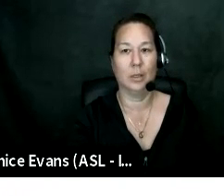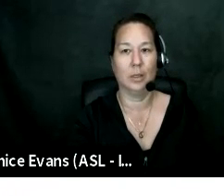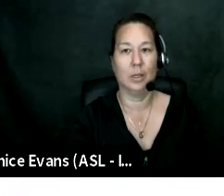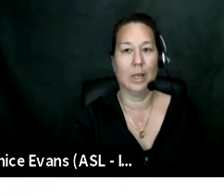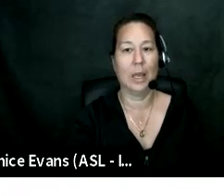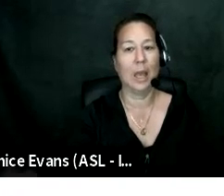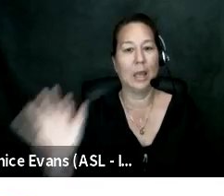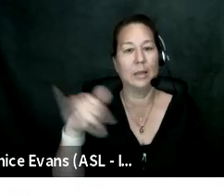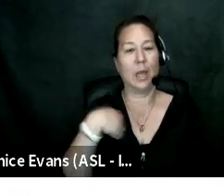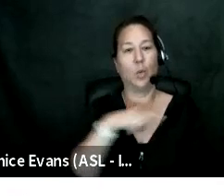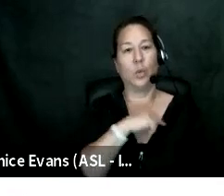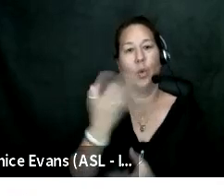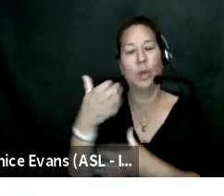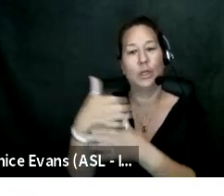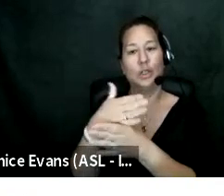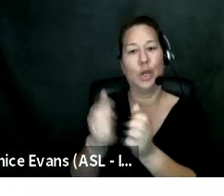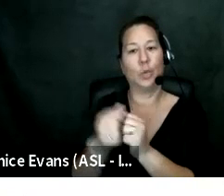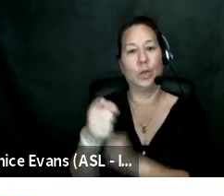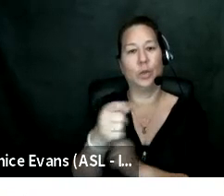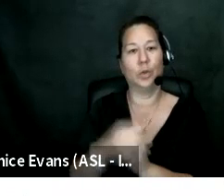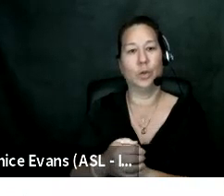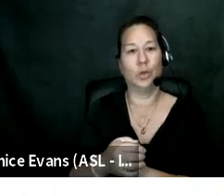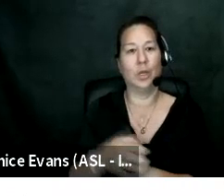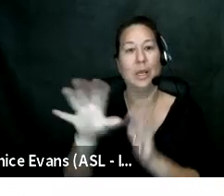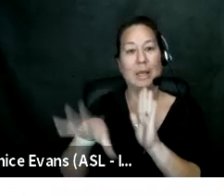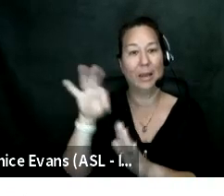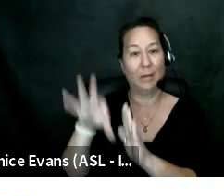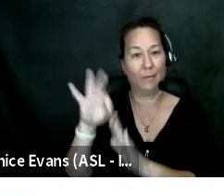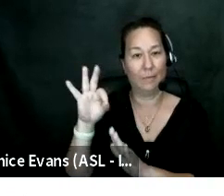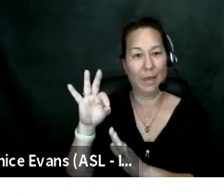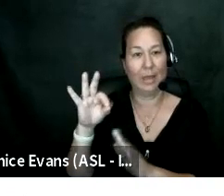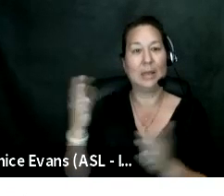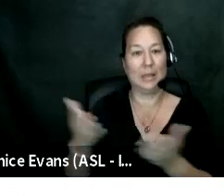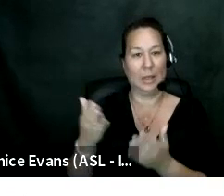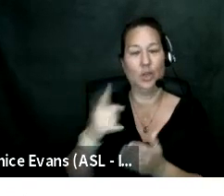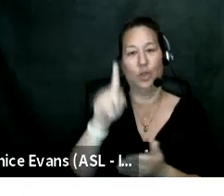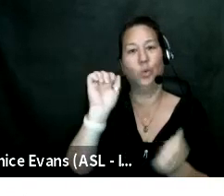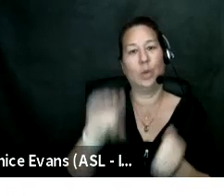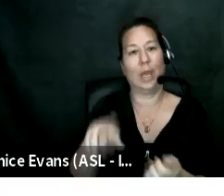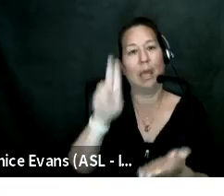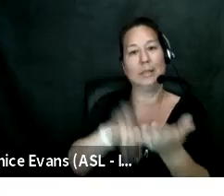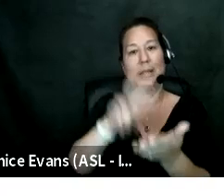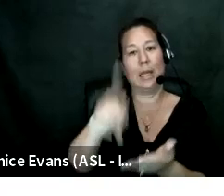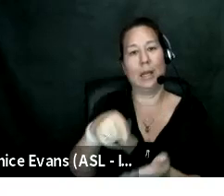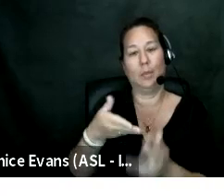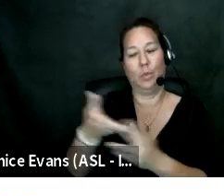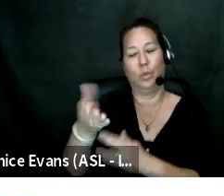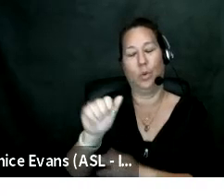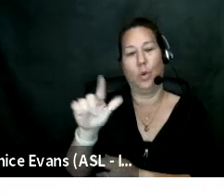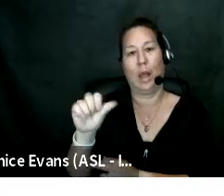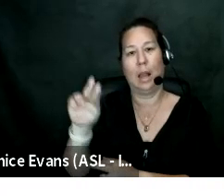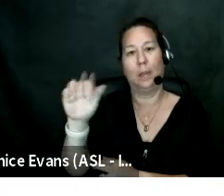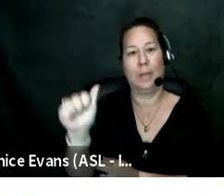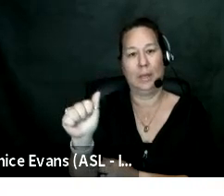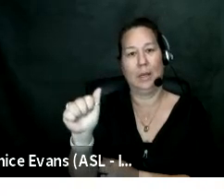To find vaccine appointments here in Alameda County, you can sign up through Alameda County